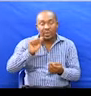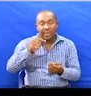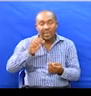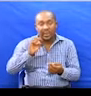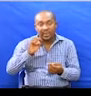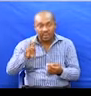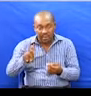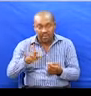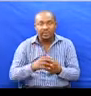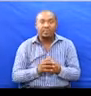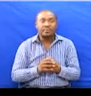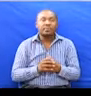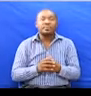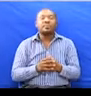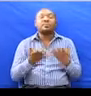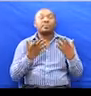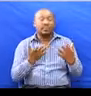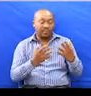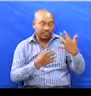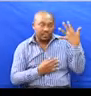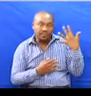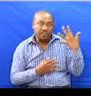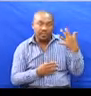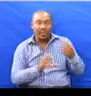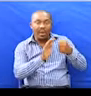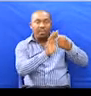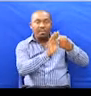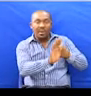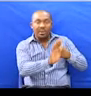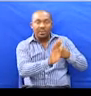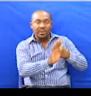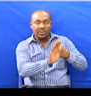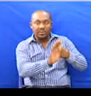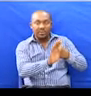prevent. It prevents excessive